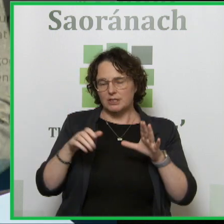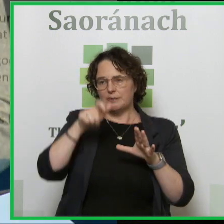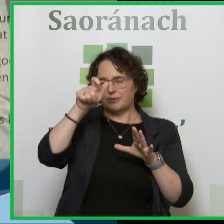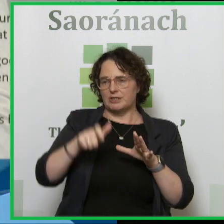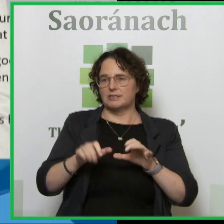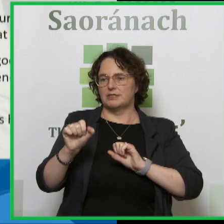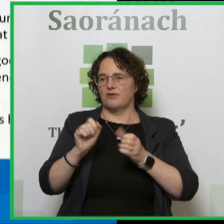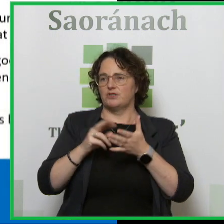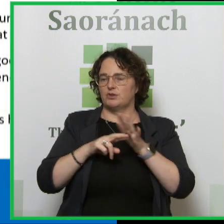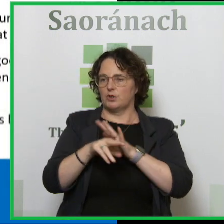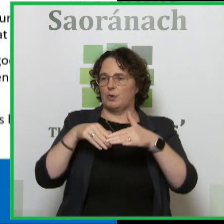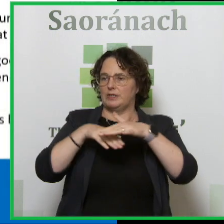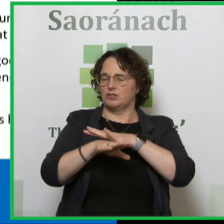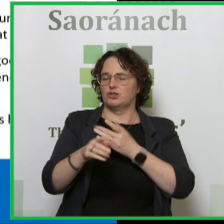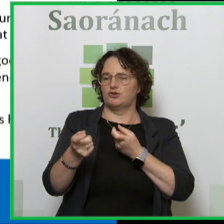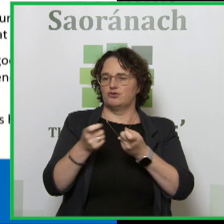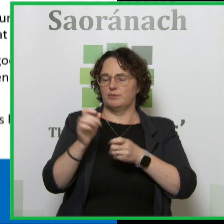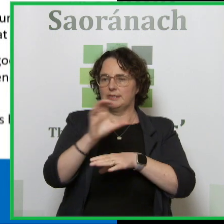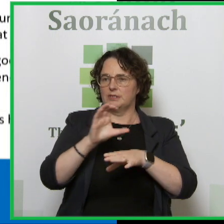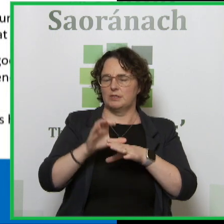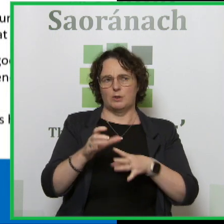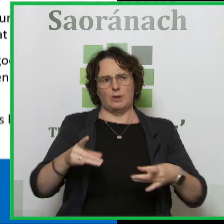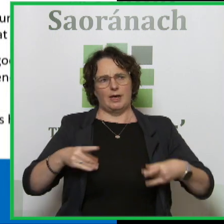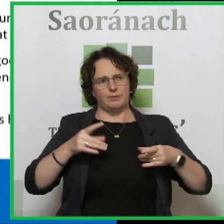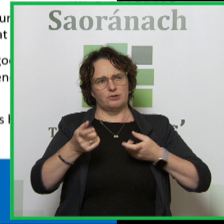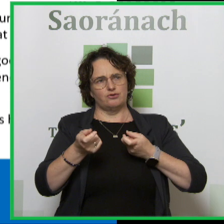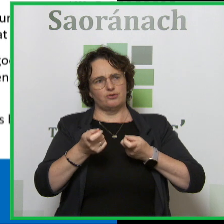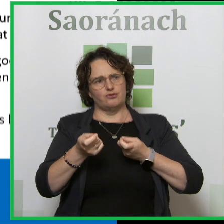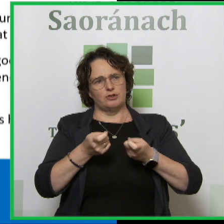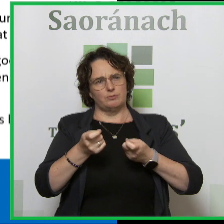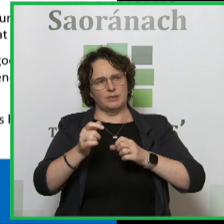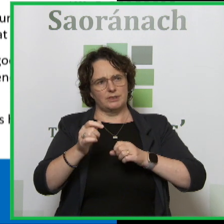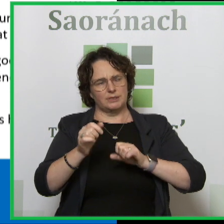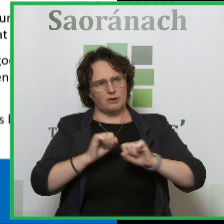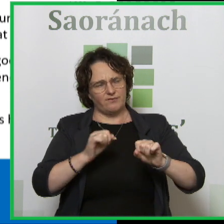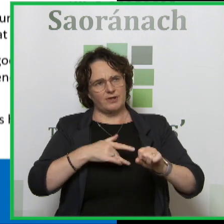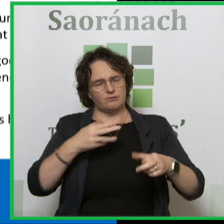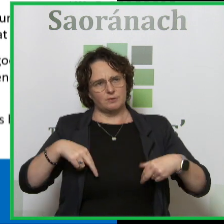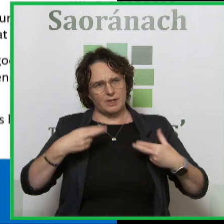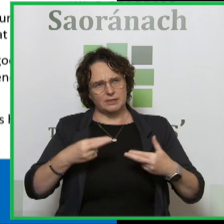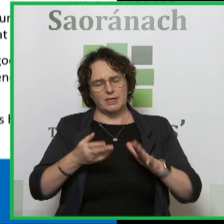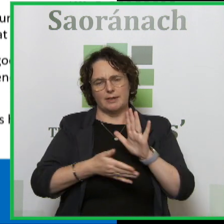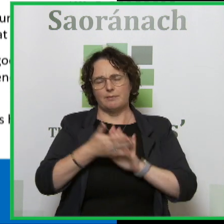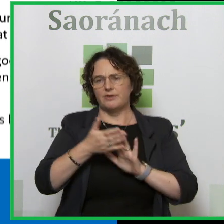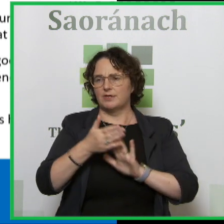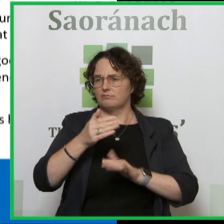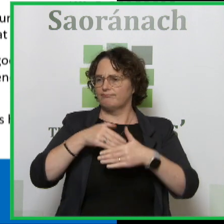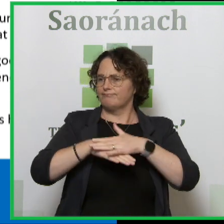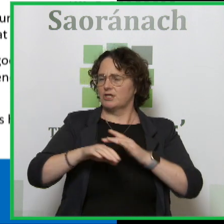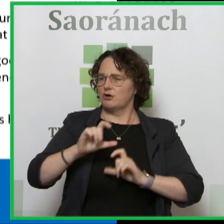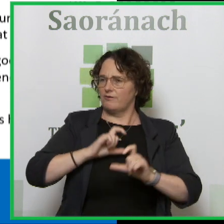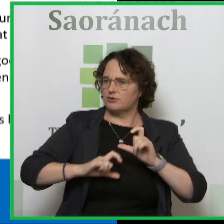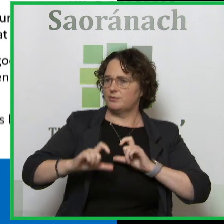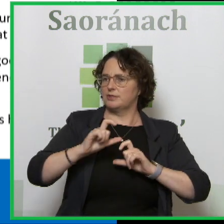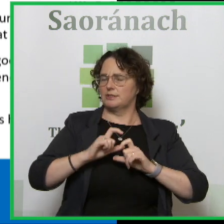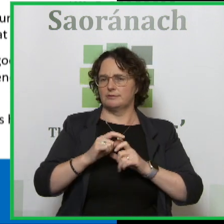service. The service user is happy with the treatment service and feels respected. The buildings are comfortable, they're inviting. This